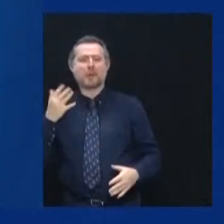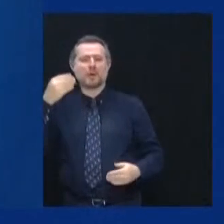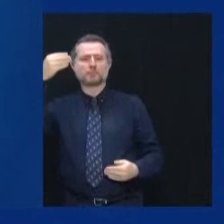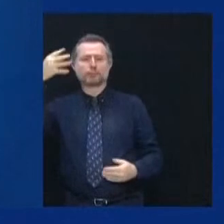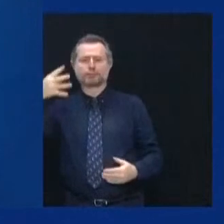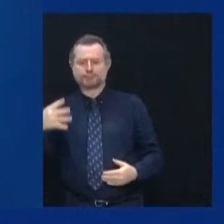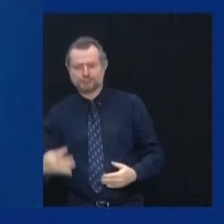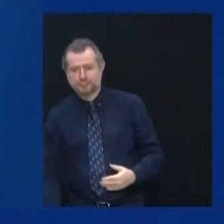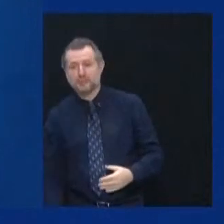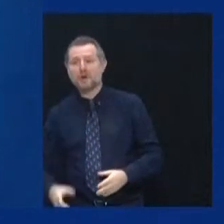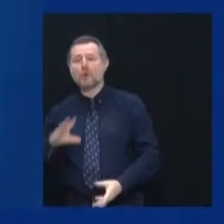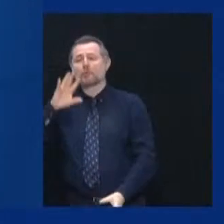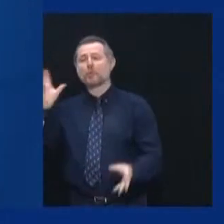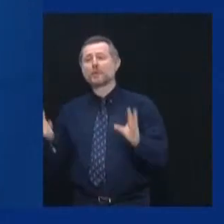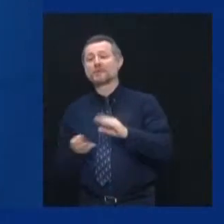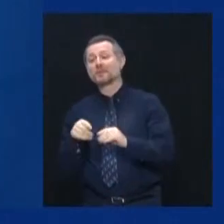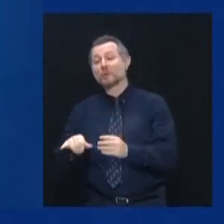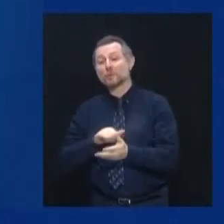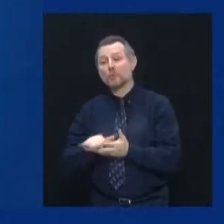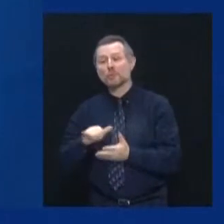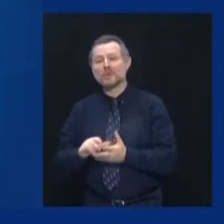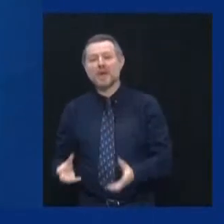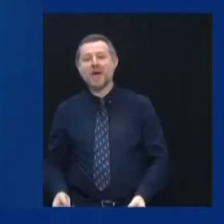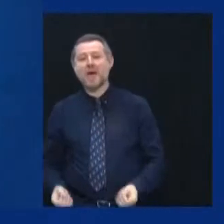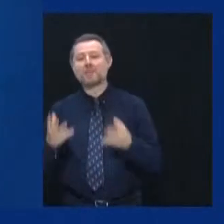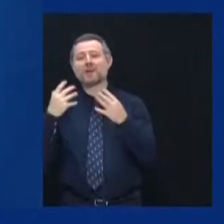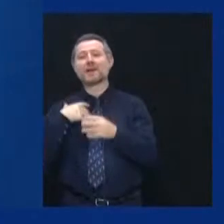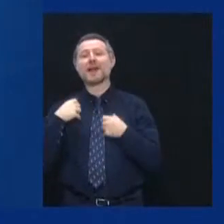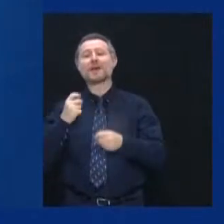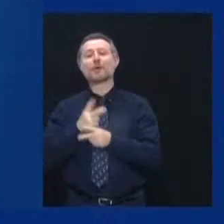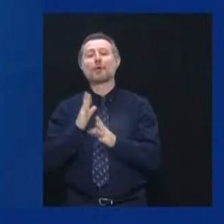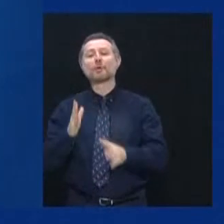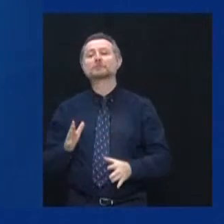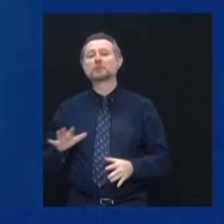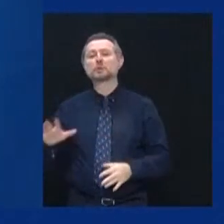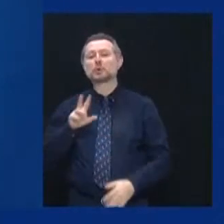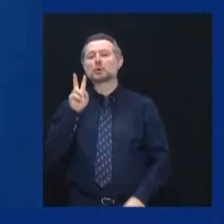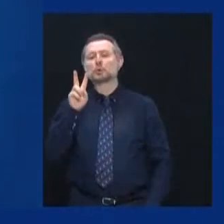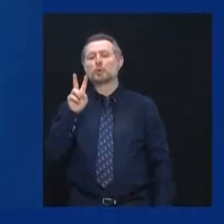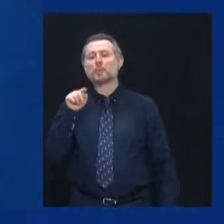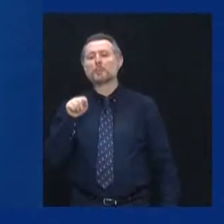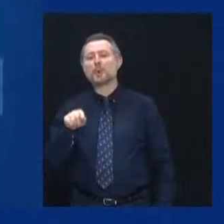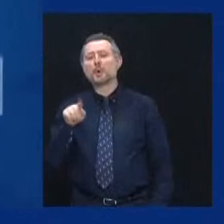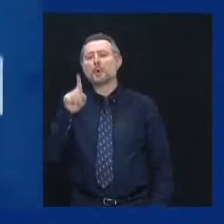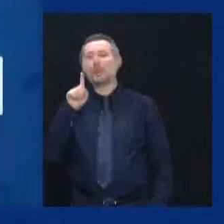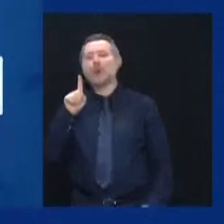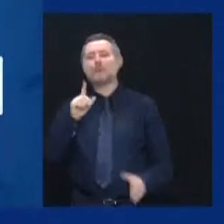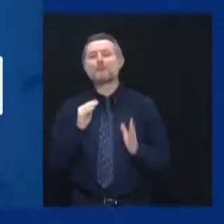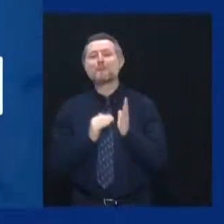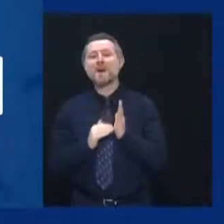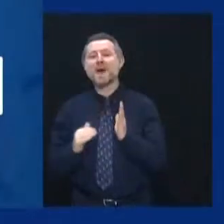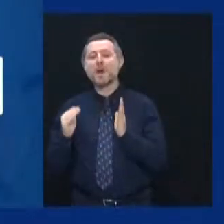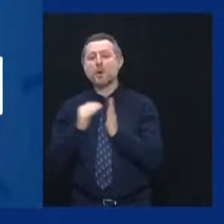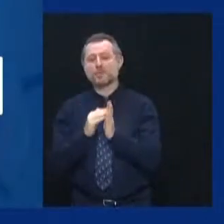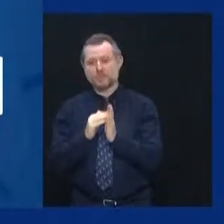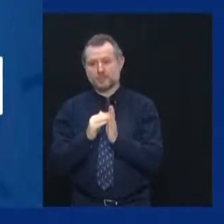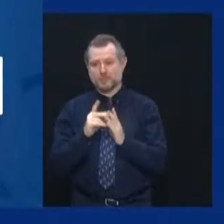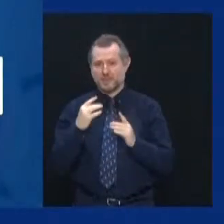2.1 million healthcare workers in the state of New York. They are all eligible.